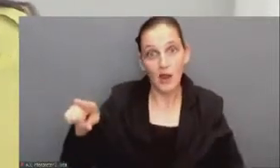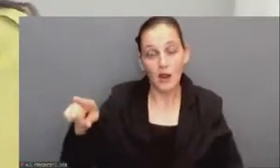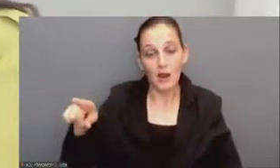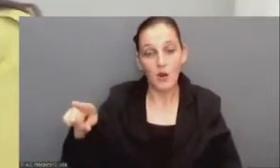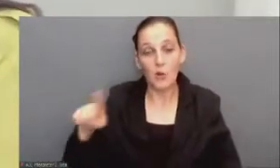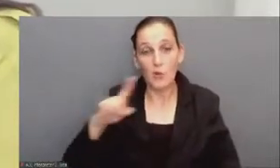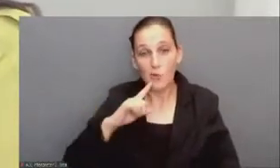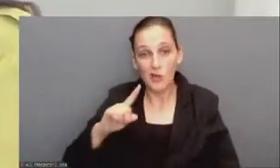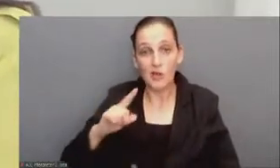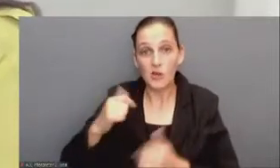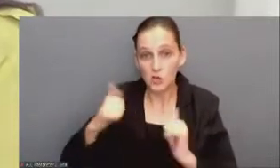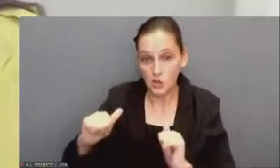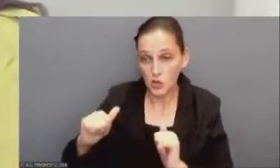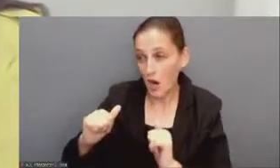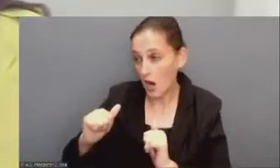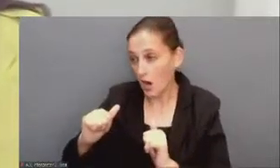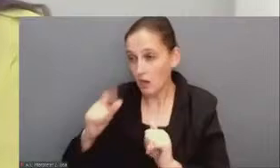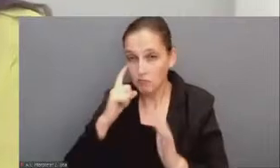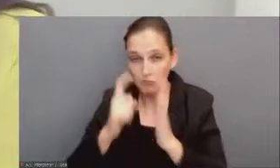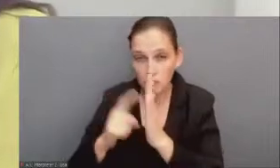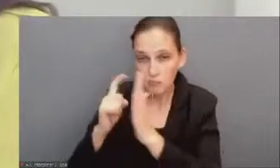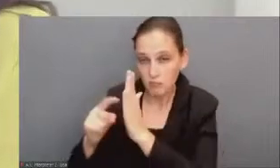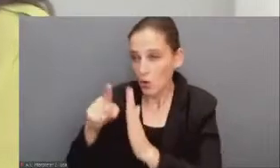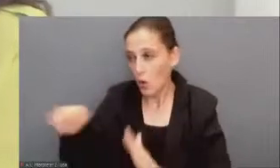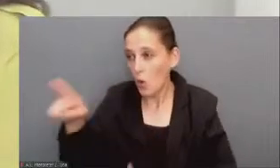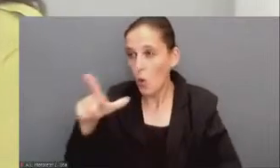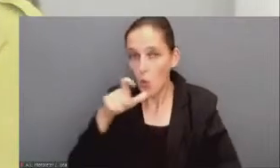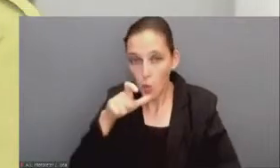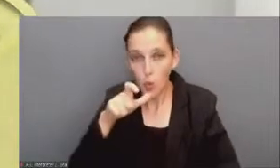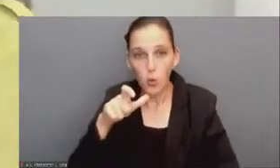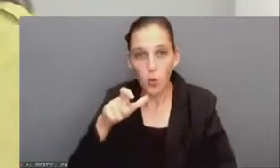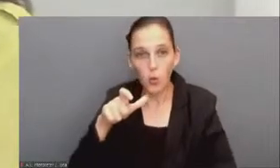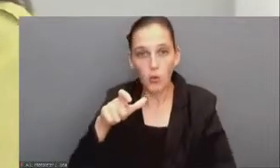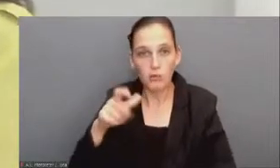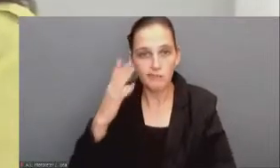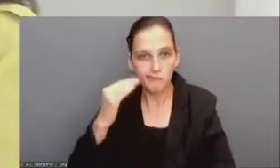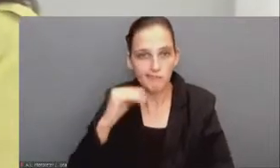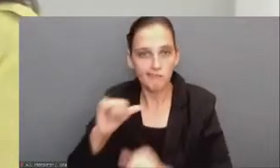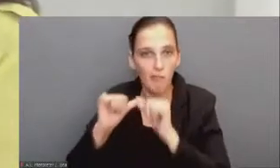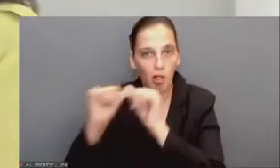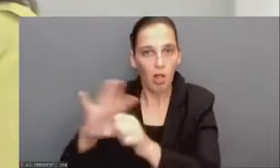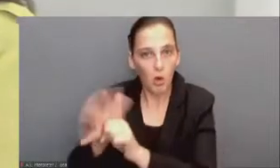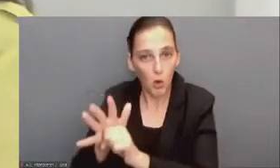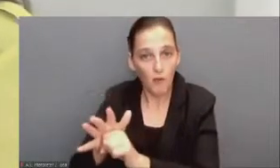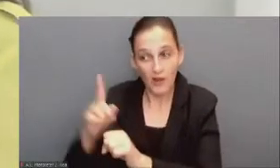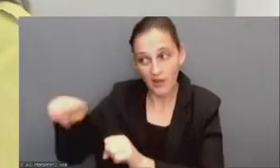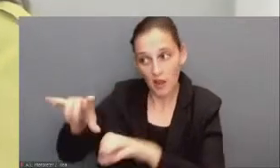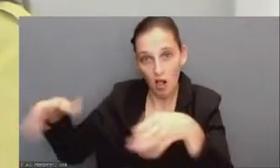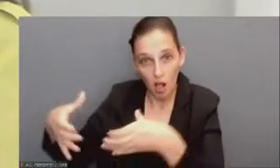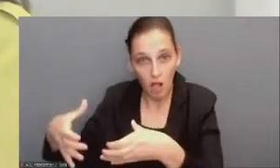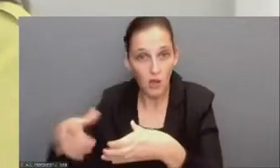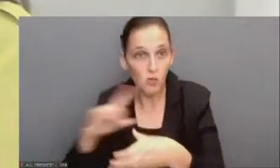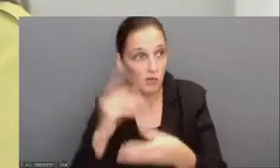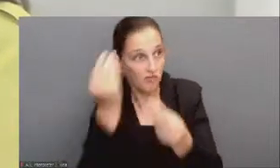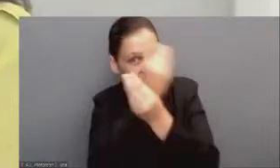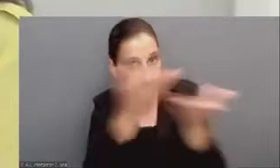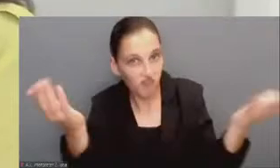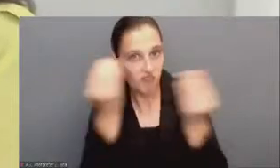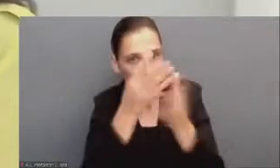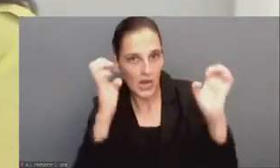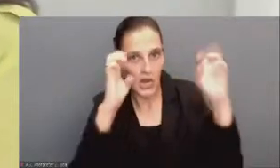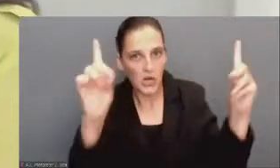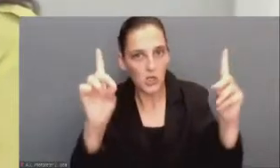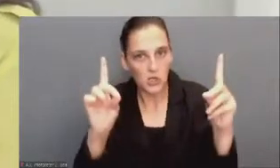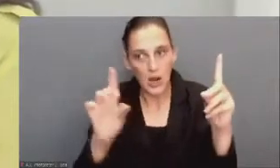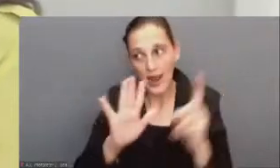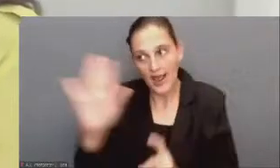a community of people living with long COVID and to educate and build awareness around these issues. Collecting data directly from them is so important to